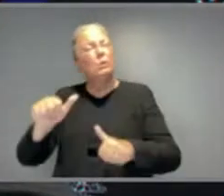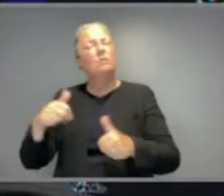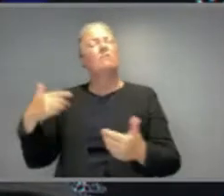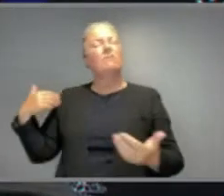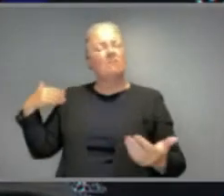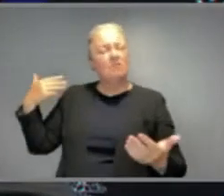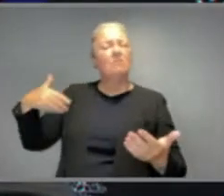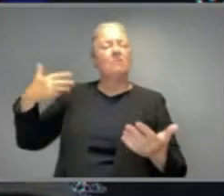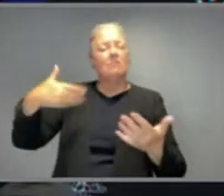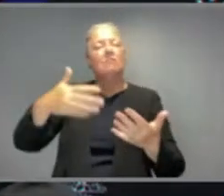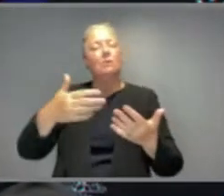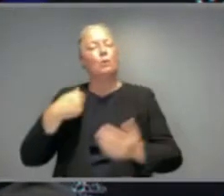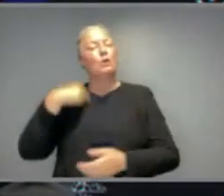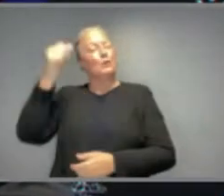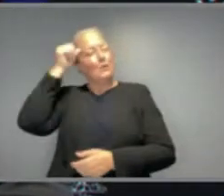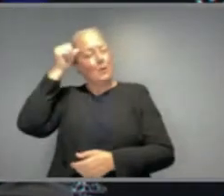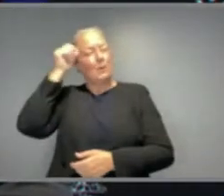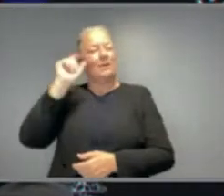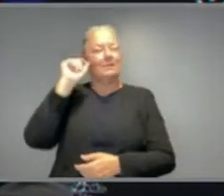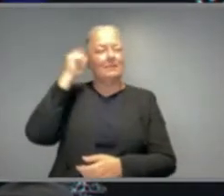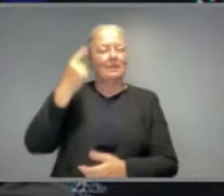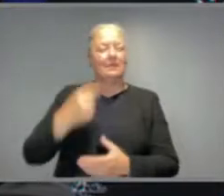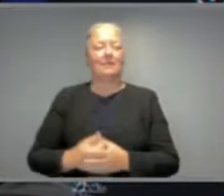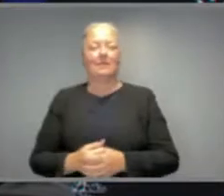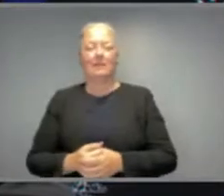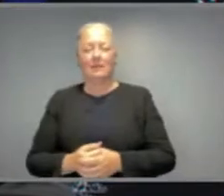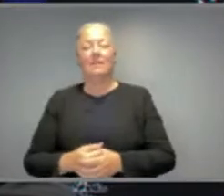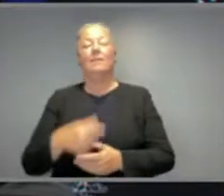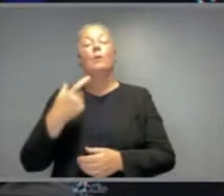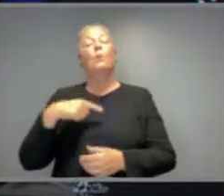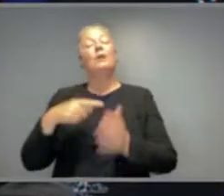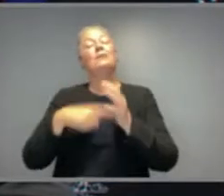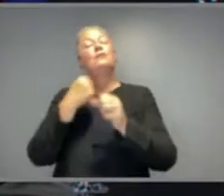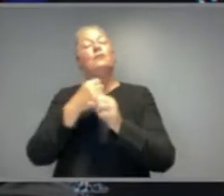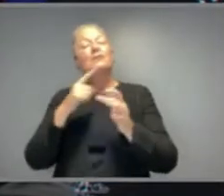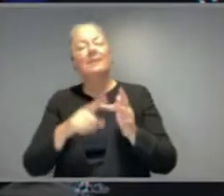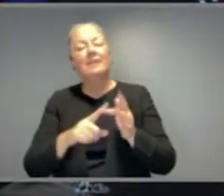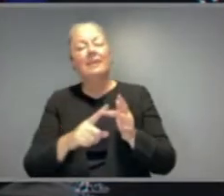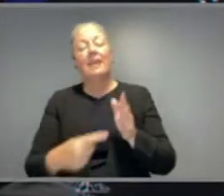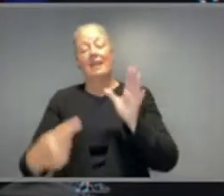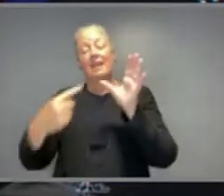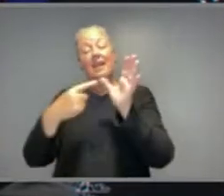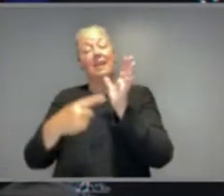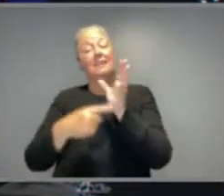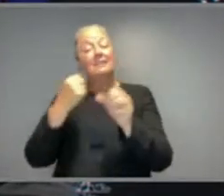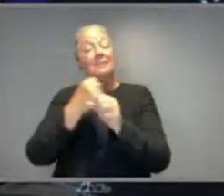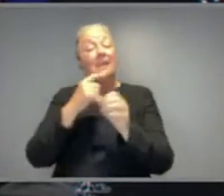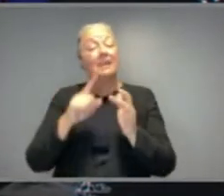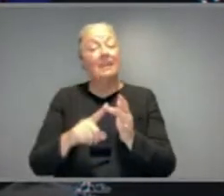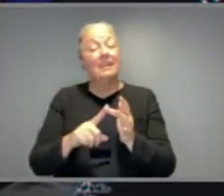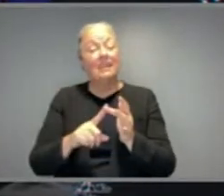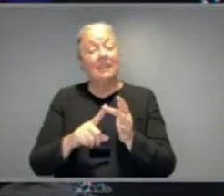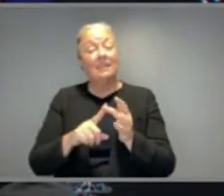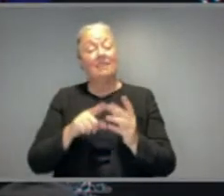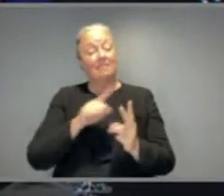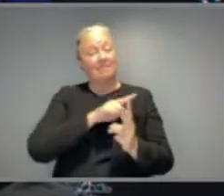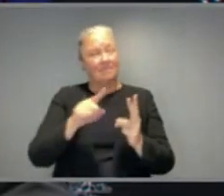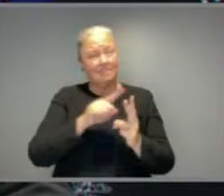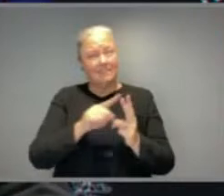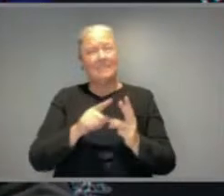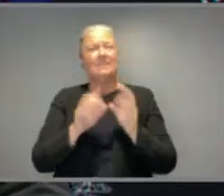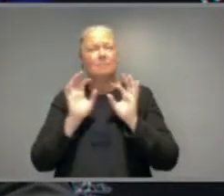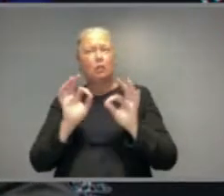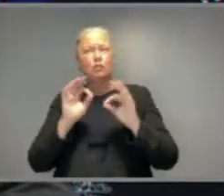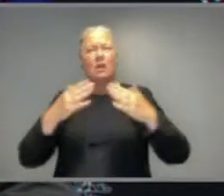it. That's why things like the TGA, that's why ATAGI, these important safeguards that we have in our system are